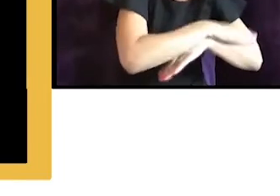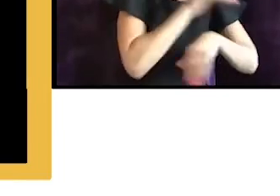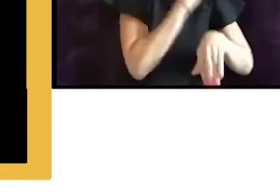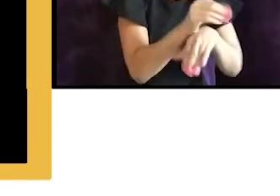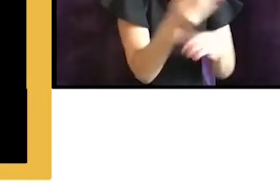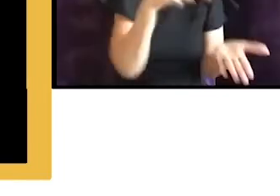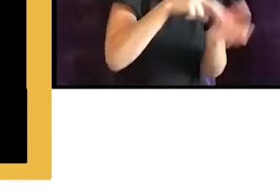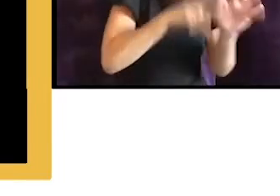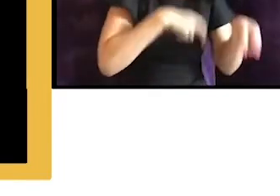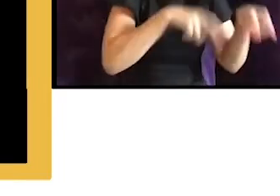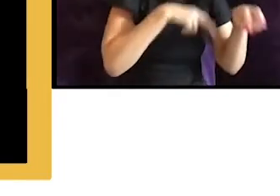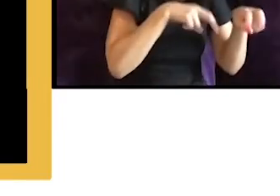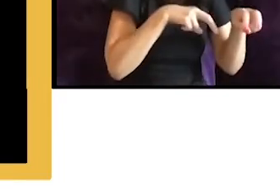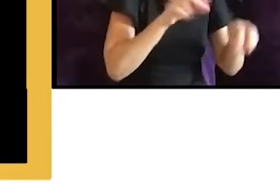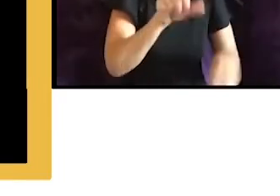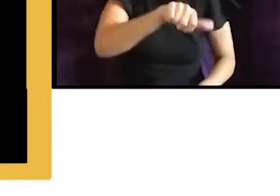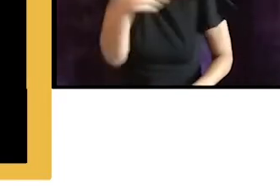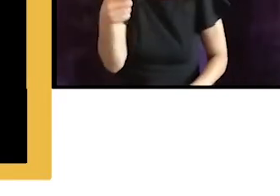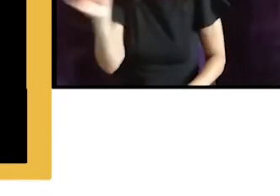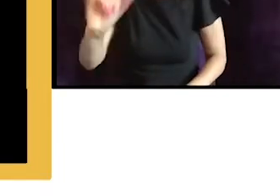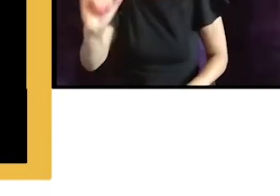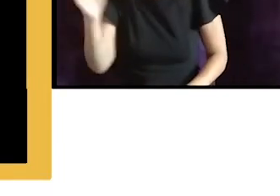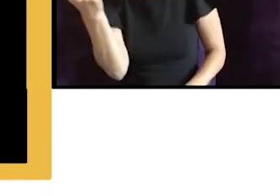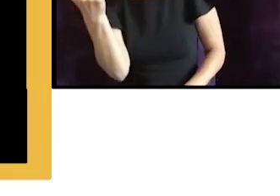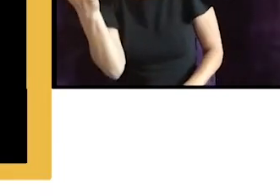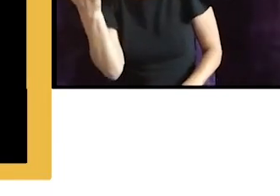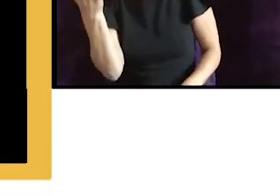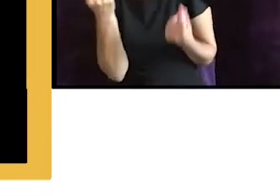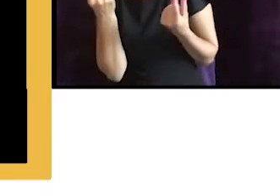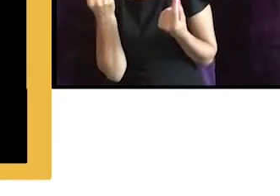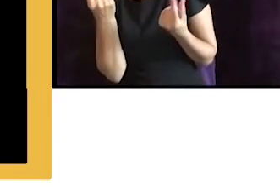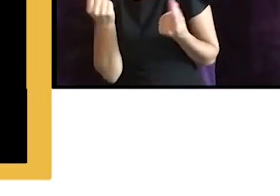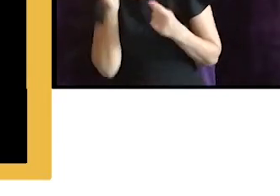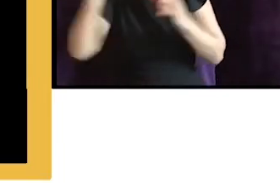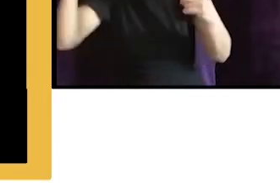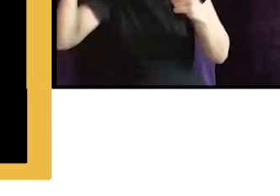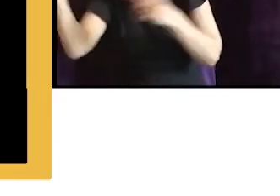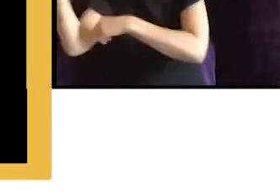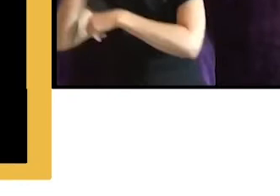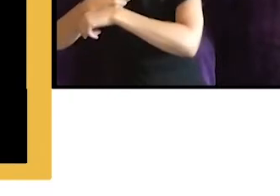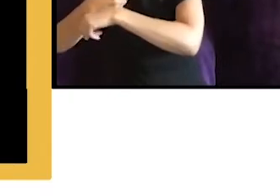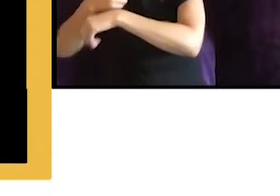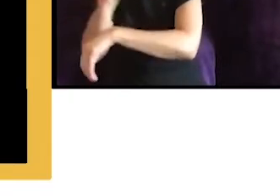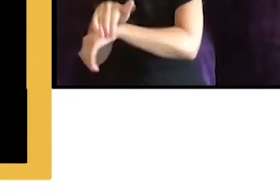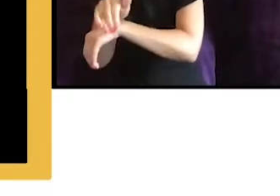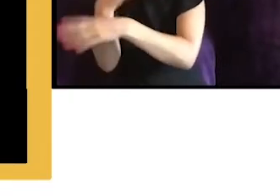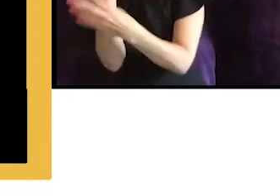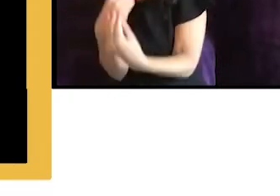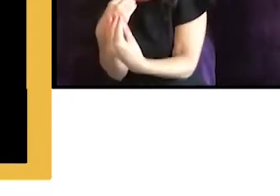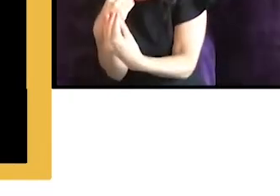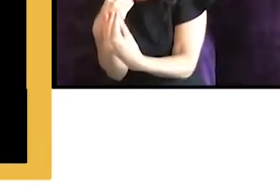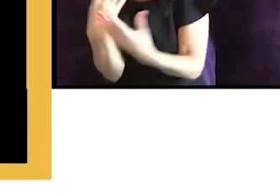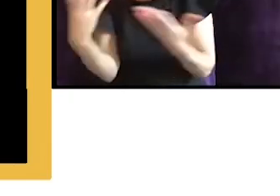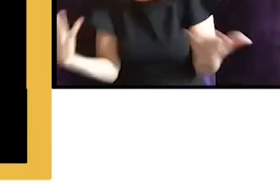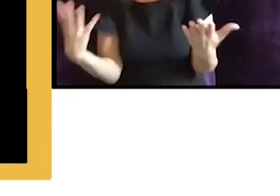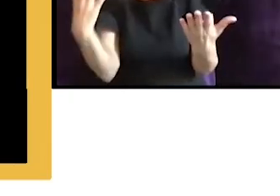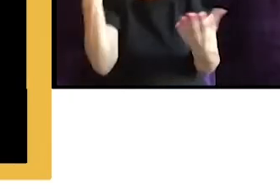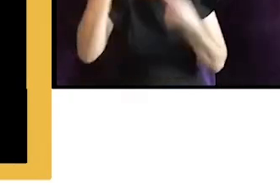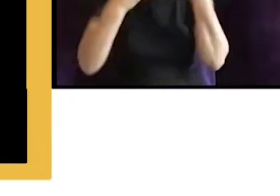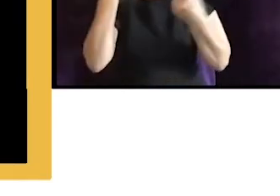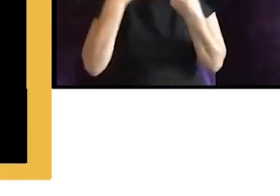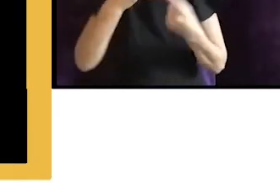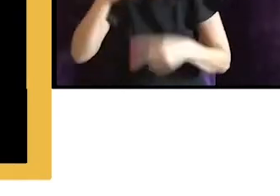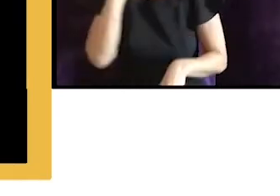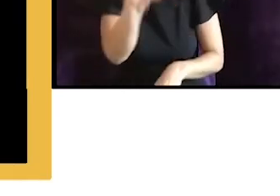around at night, while others, like dogs, are awake during the day and sleep at night? Think